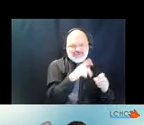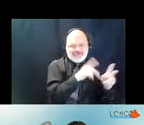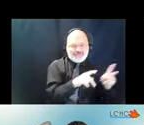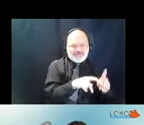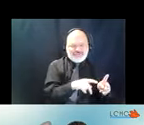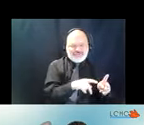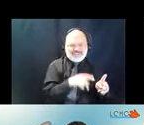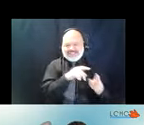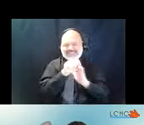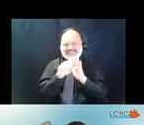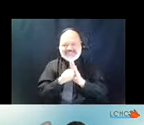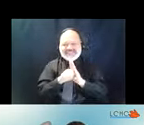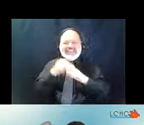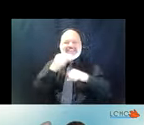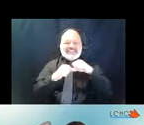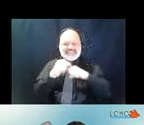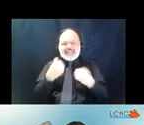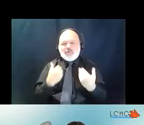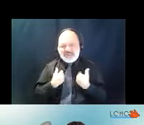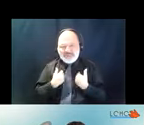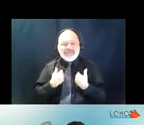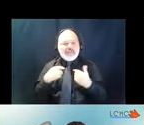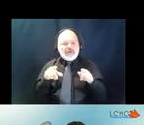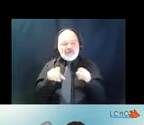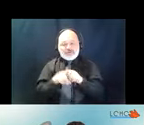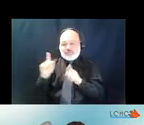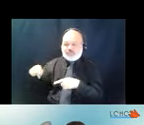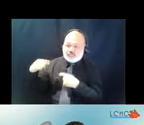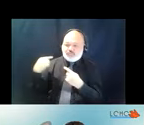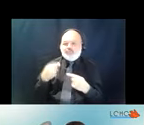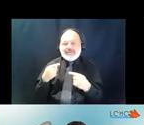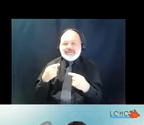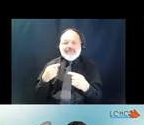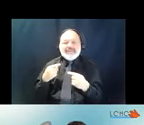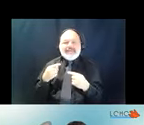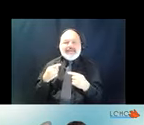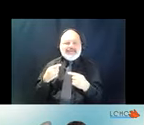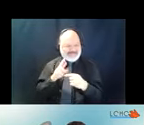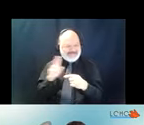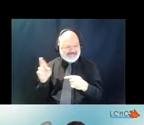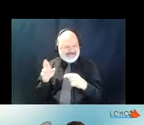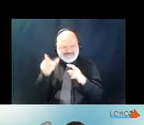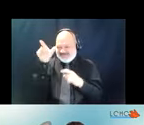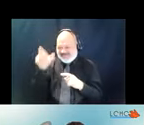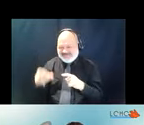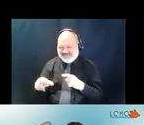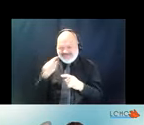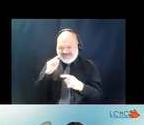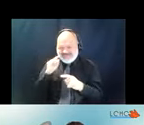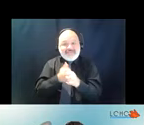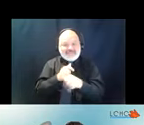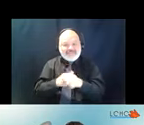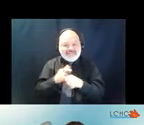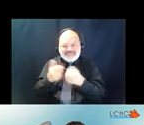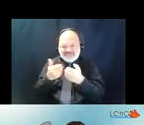we have. That is to say that while in terms of the chart on the right, over time, we expect this